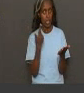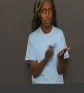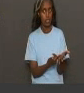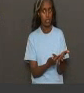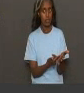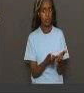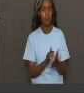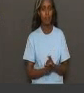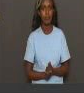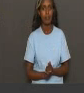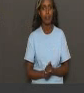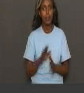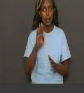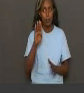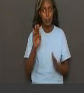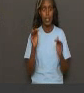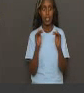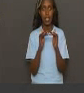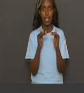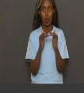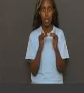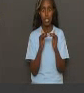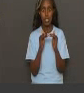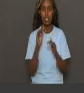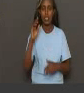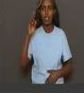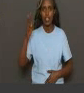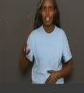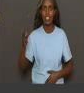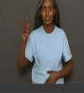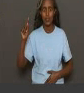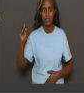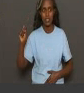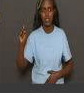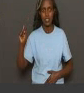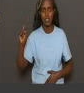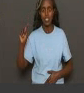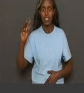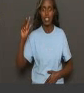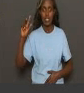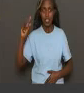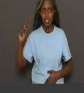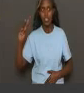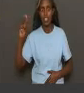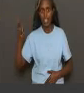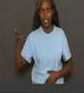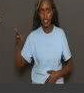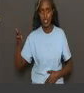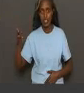this: B equals H, T, T,